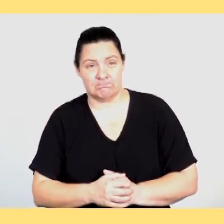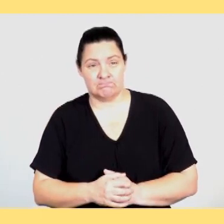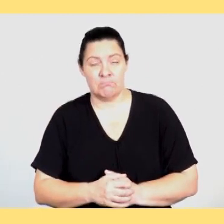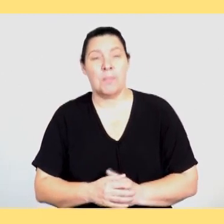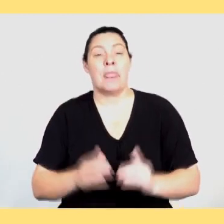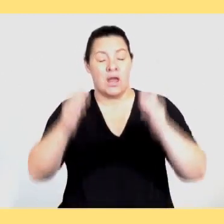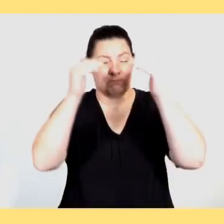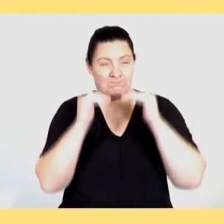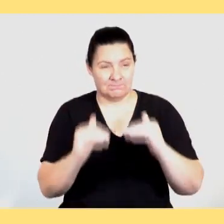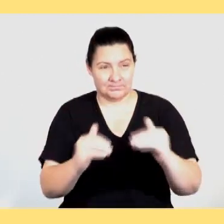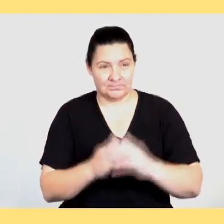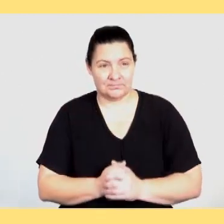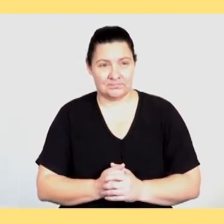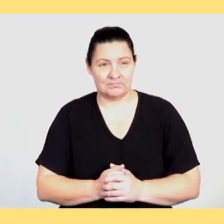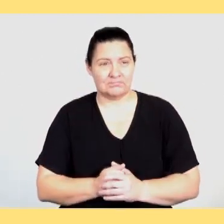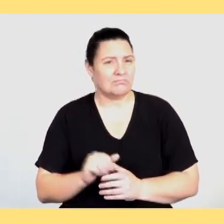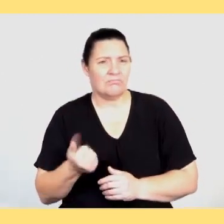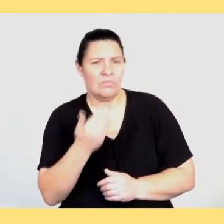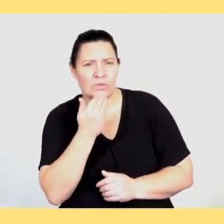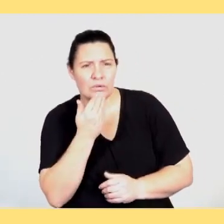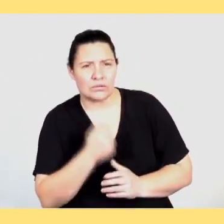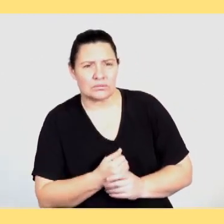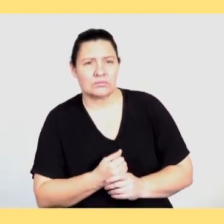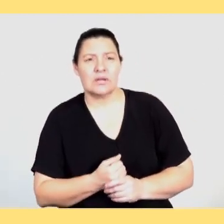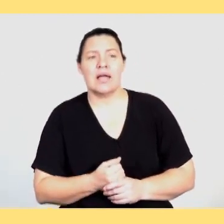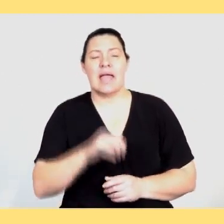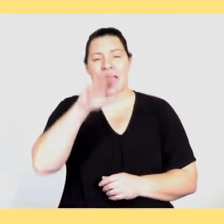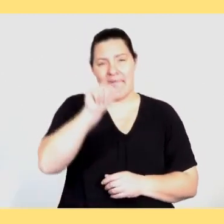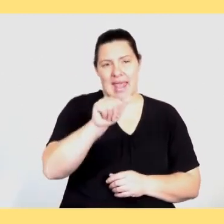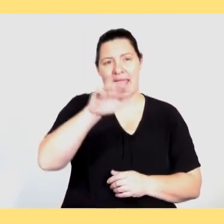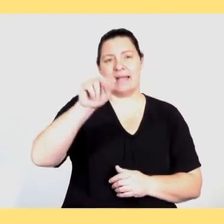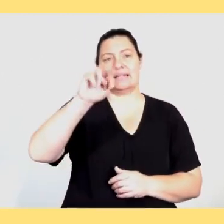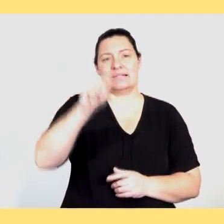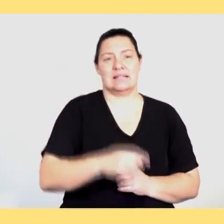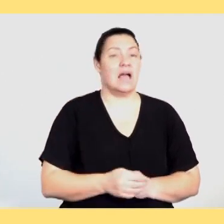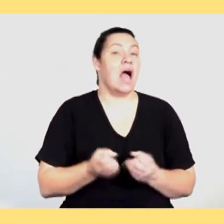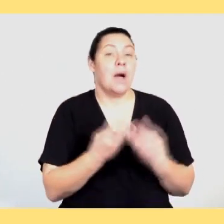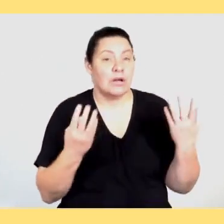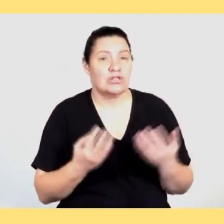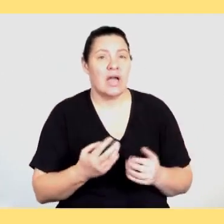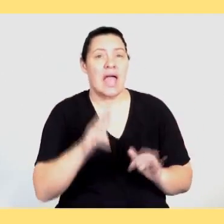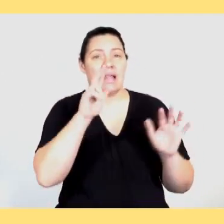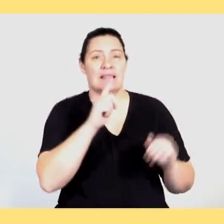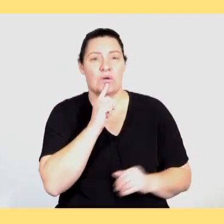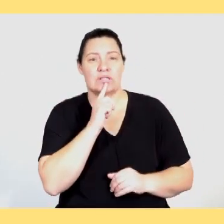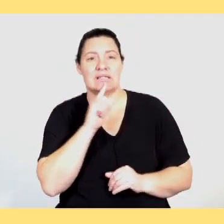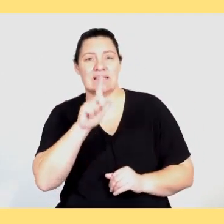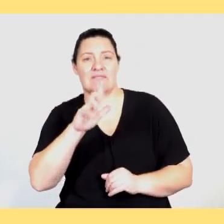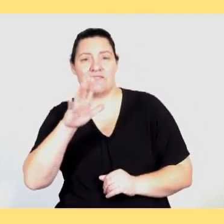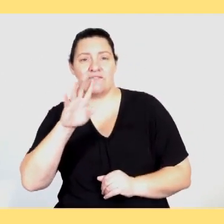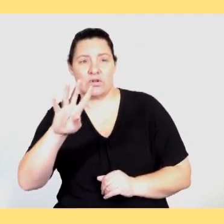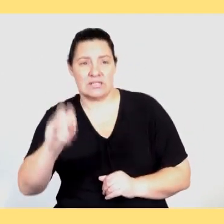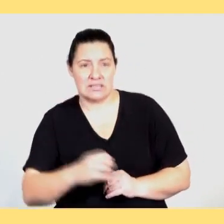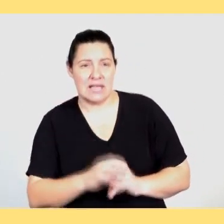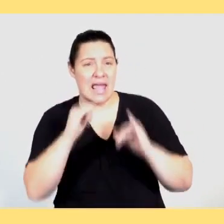25,200. Let's quickly go on to the next one. Who is the next one? A ant. We sold goods of 8,740.